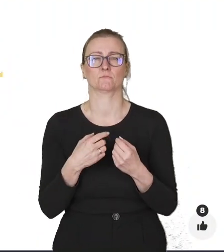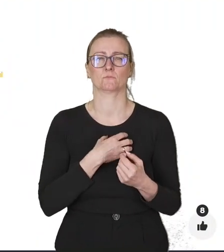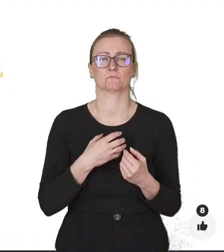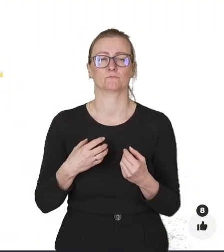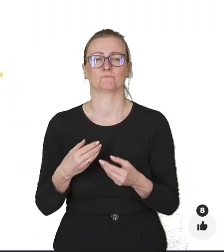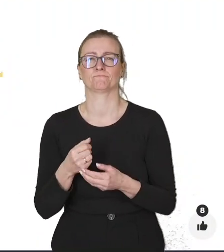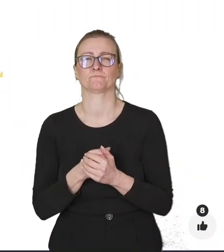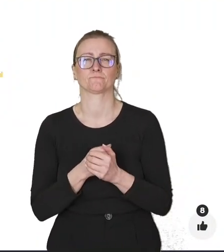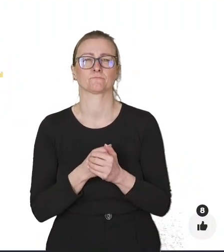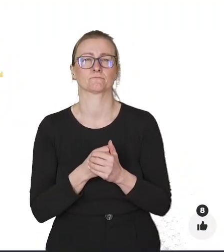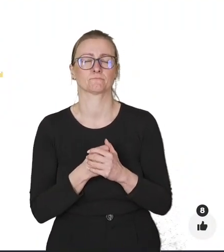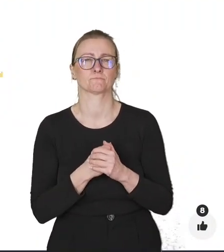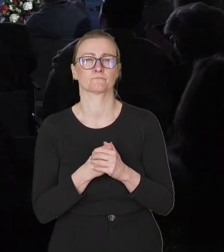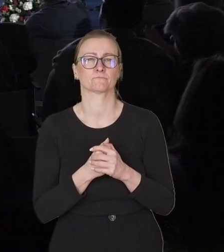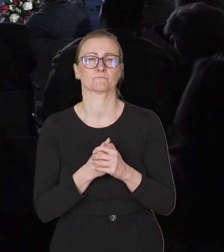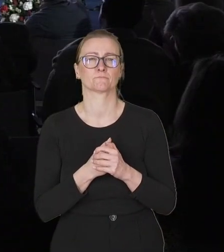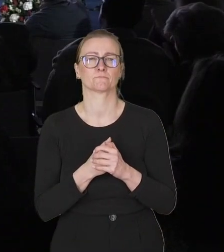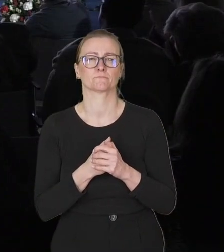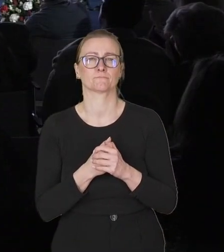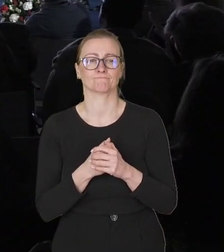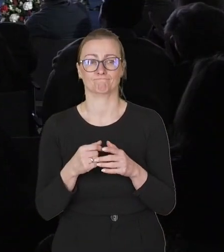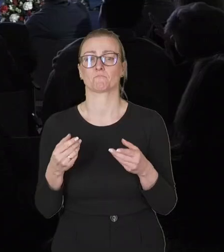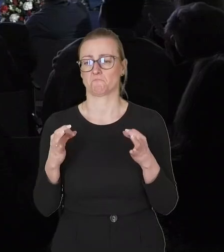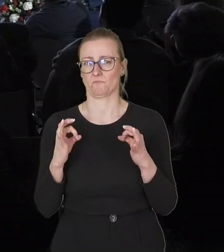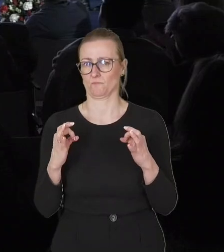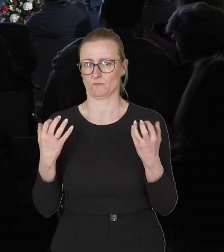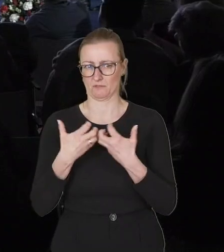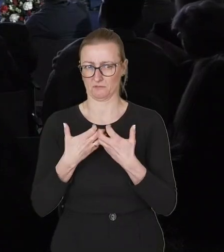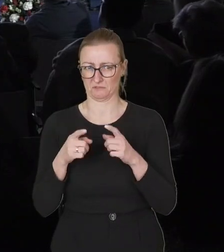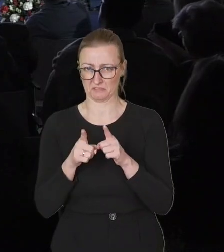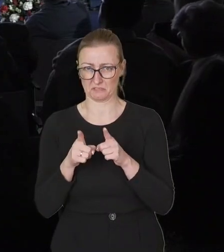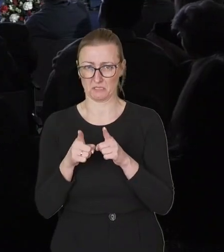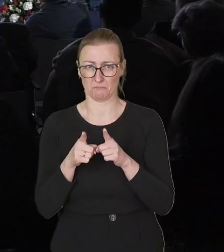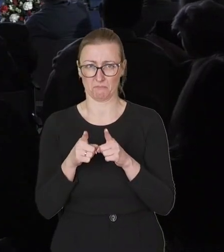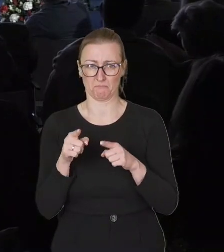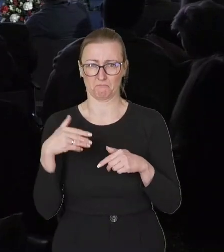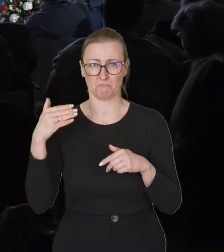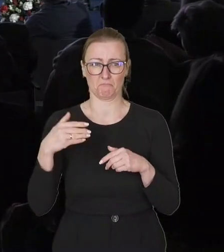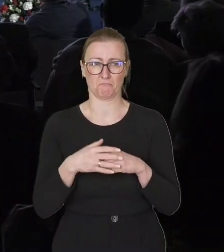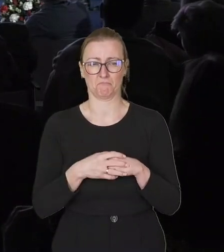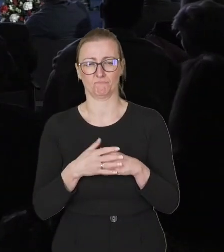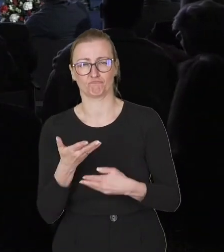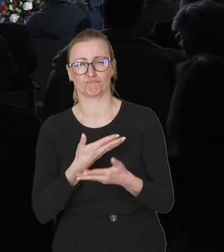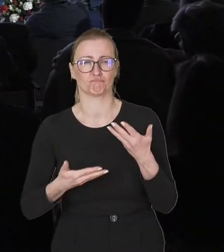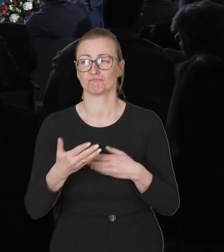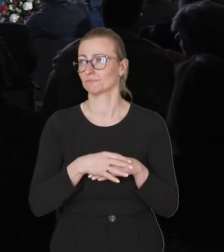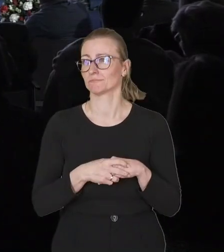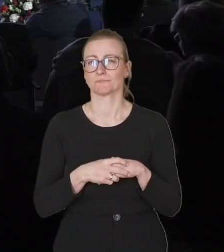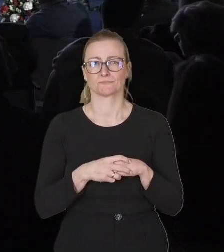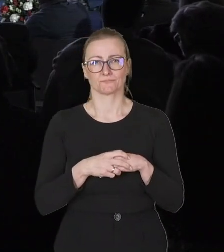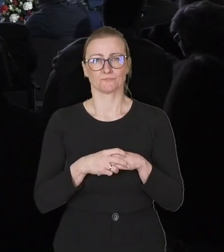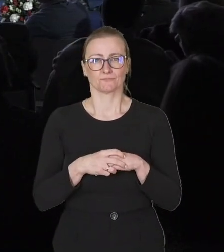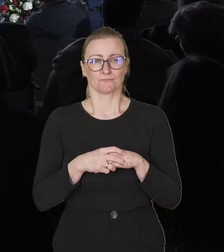the panel. But to have a sharp, clear message from the panel, this is the